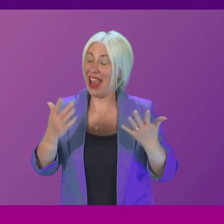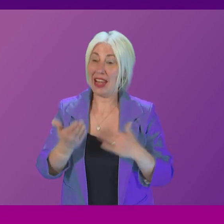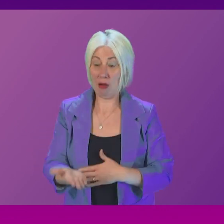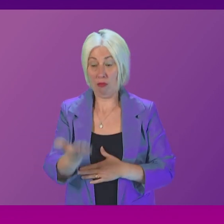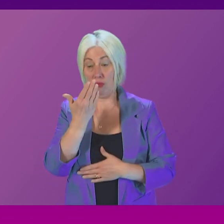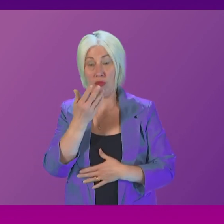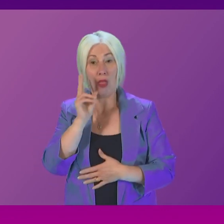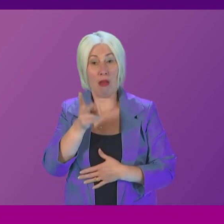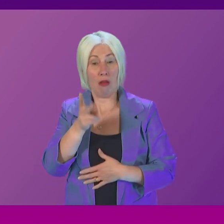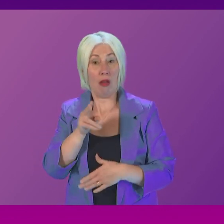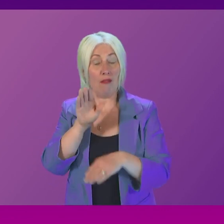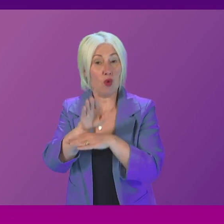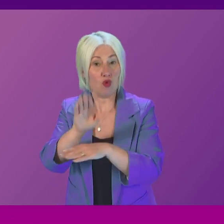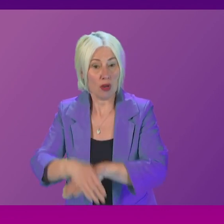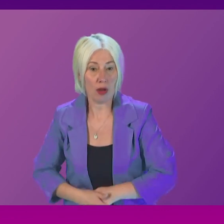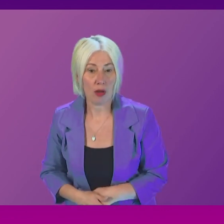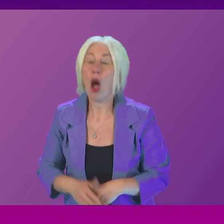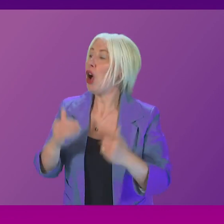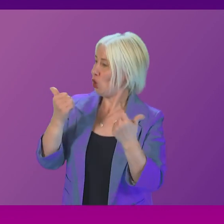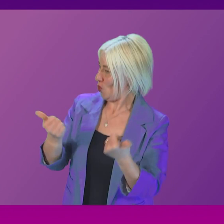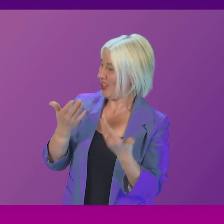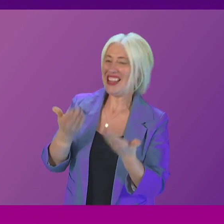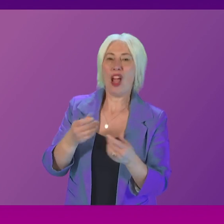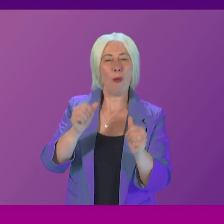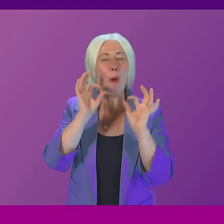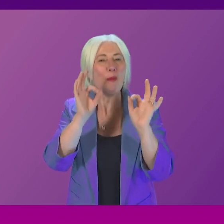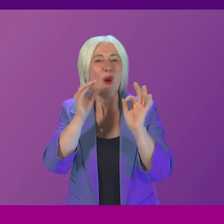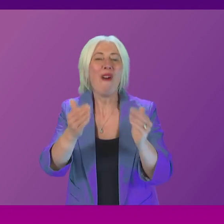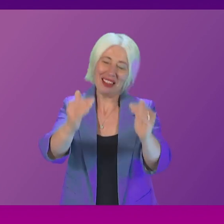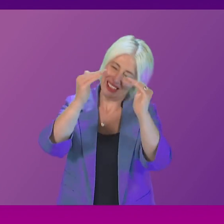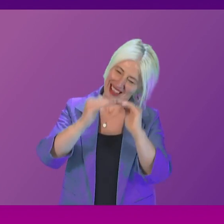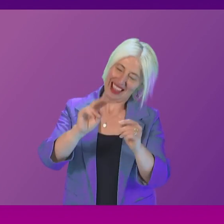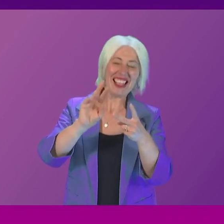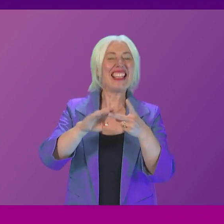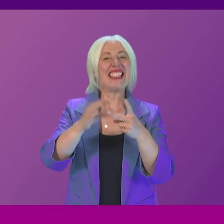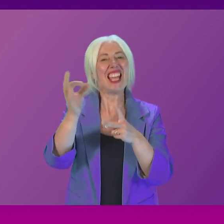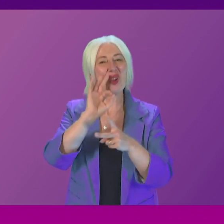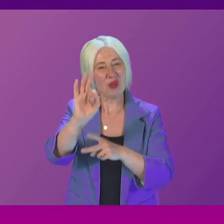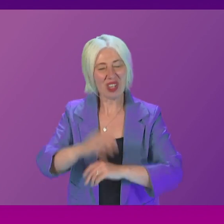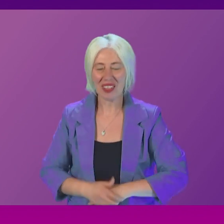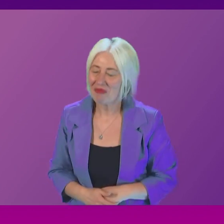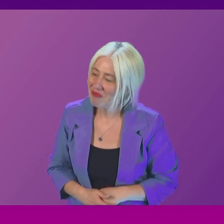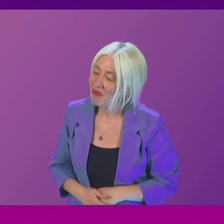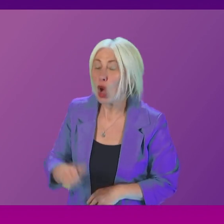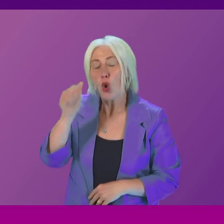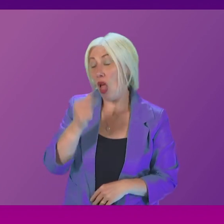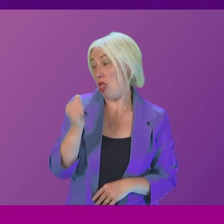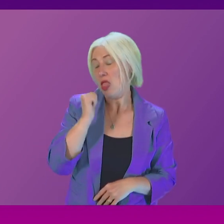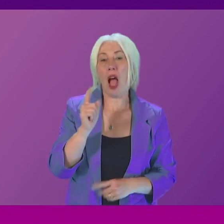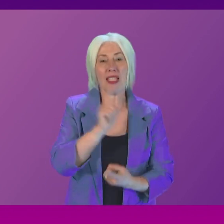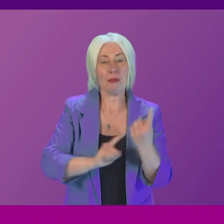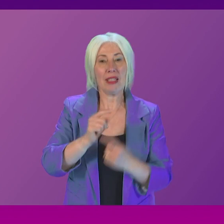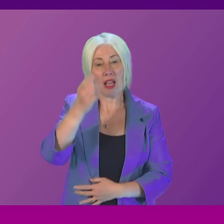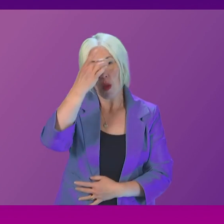arise. You have led me perfectly on to my second question. Thank you very much. You'll be aware that at our last meeting, we heard